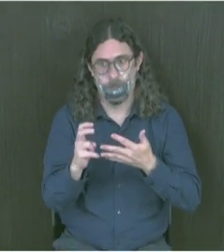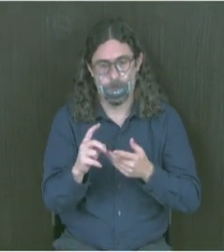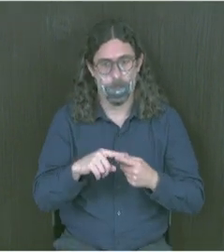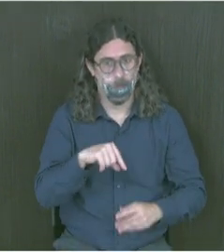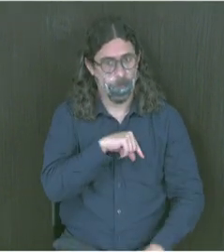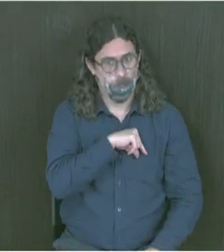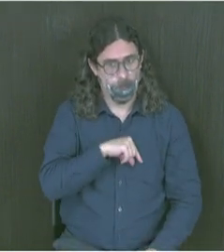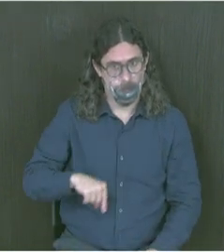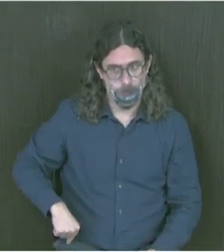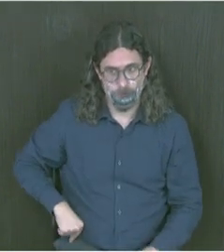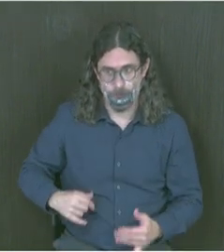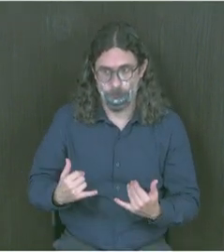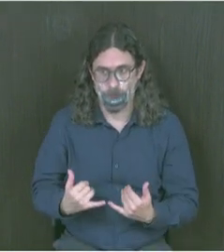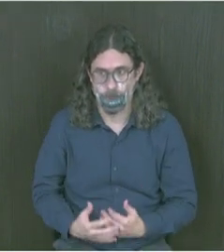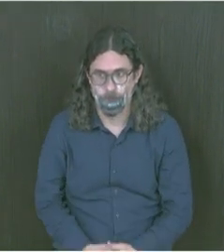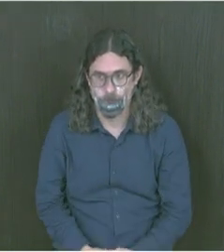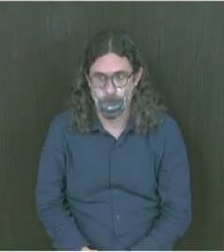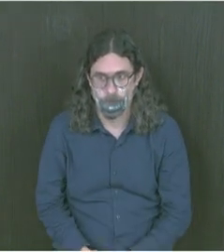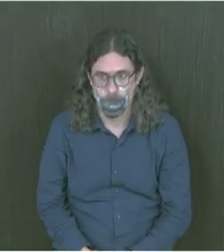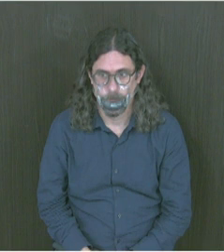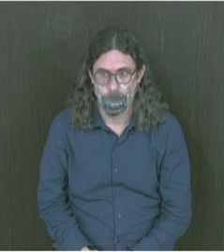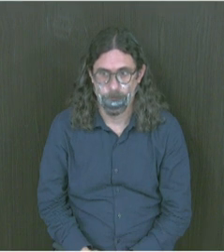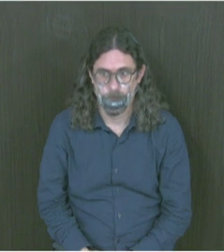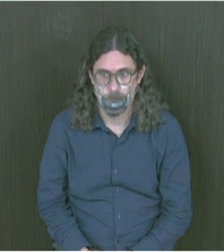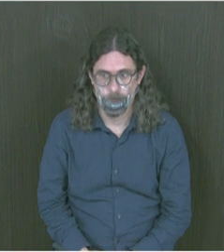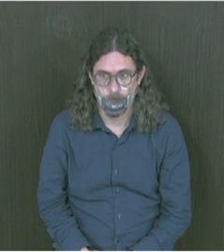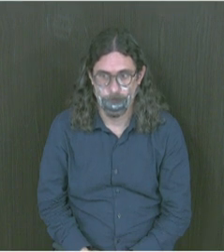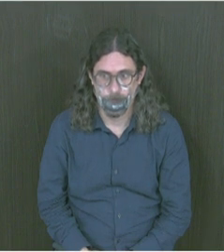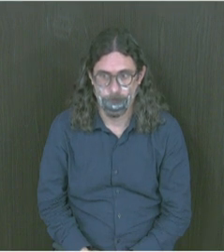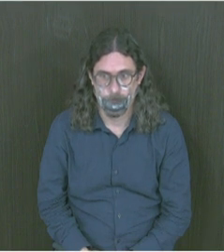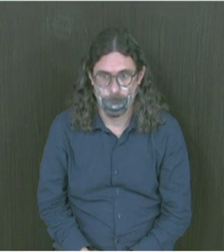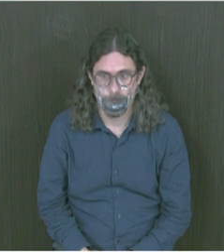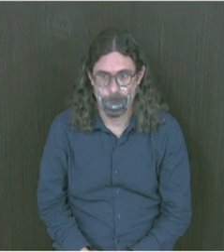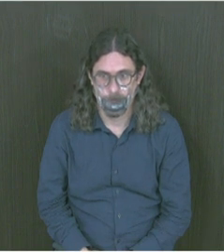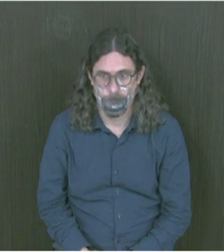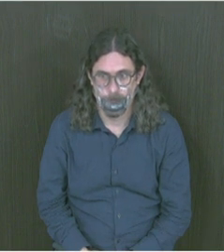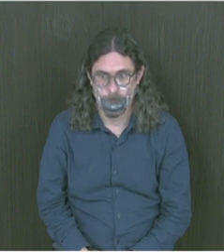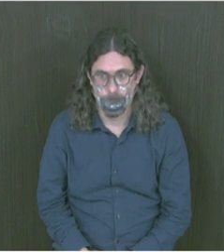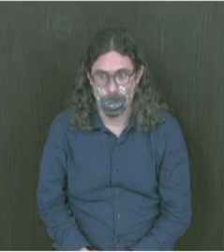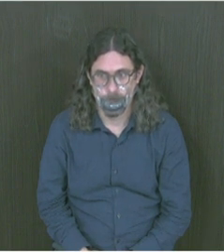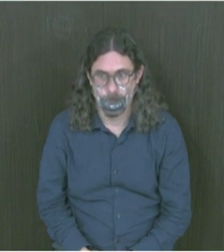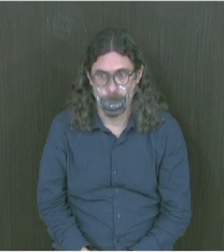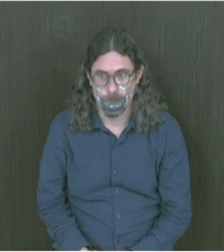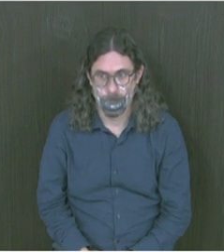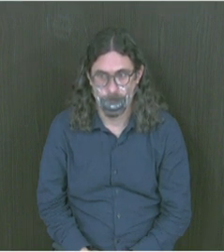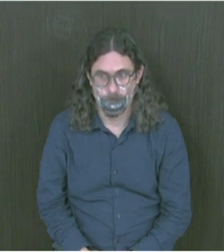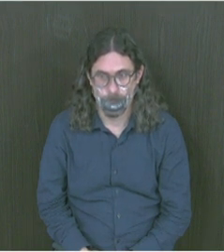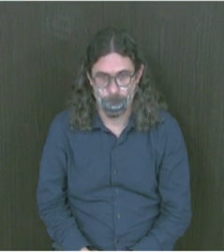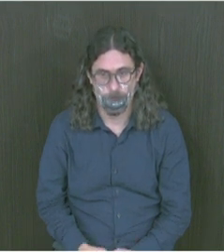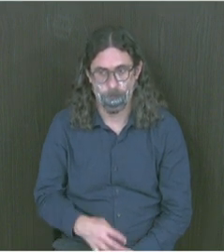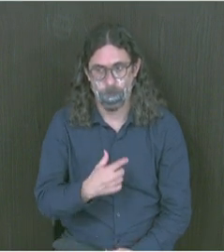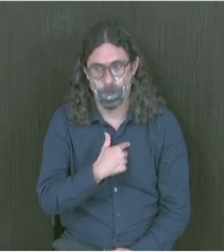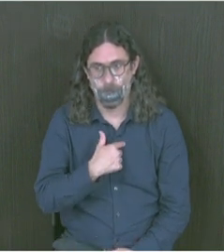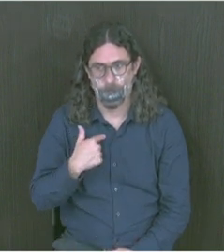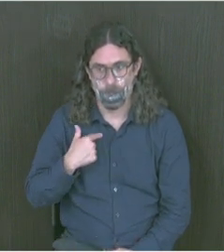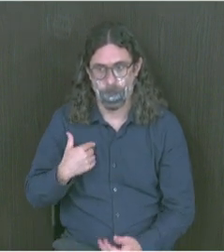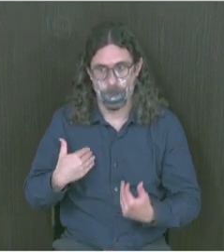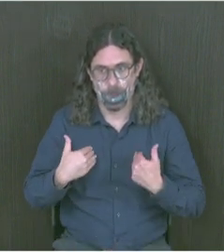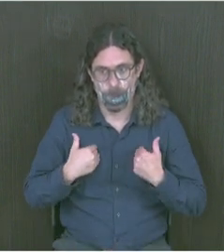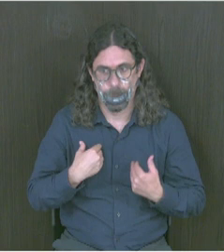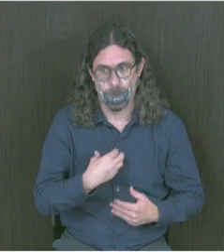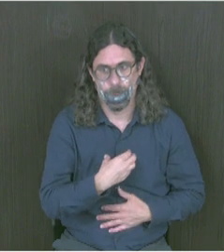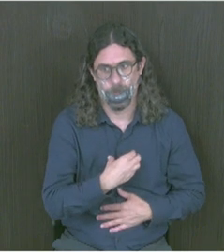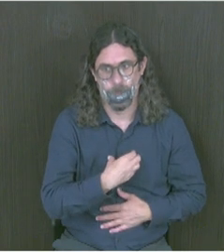Libertarian. Objections by N. Cirillo to petition of Ruben D. Cruz, member of City Council,